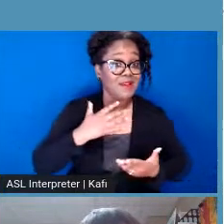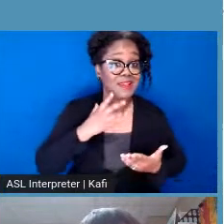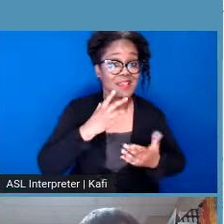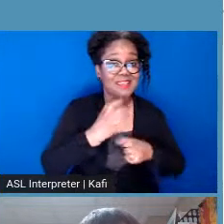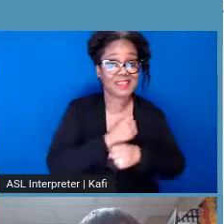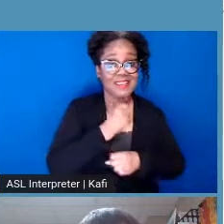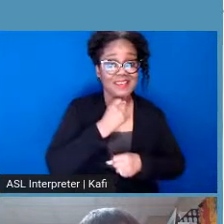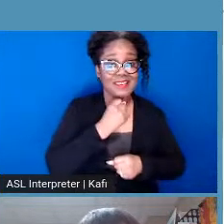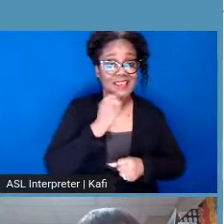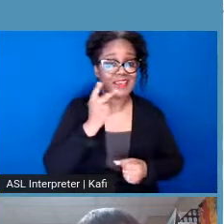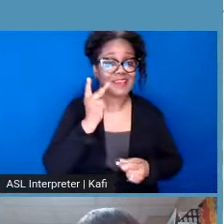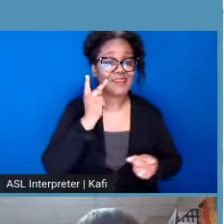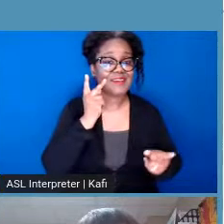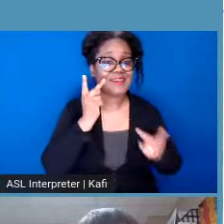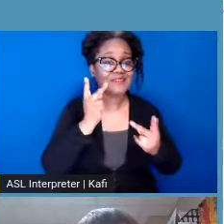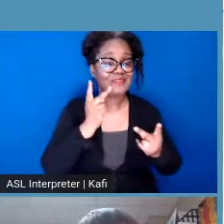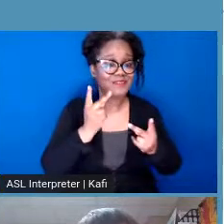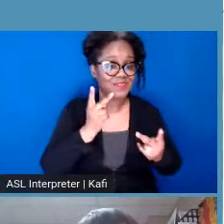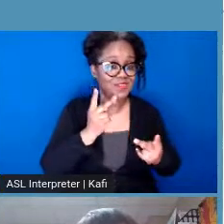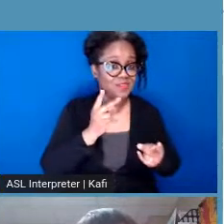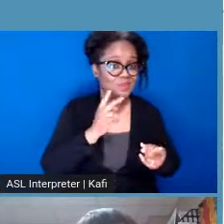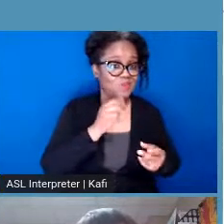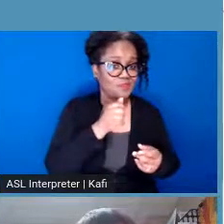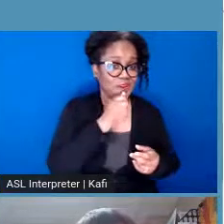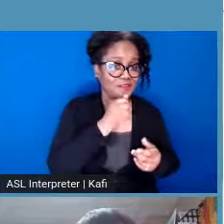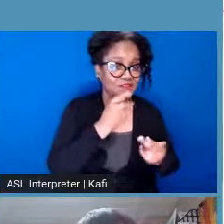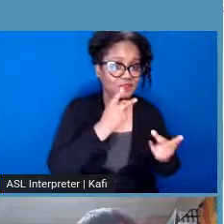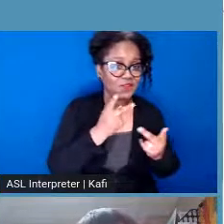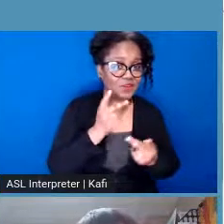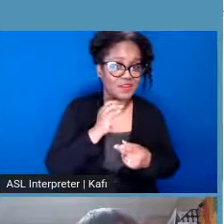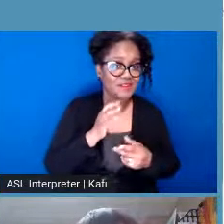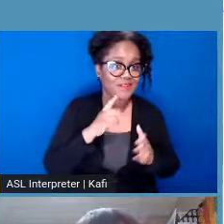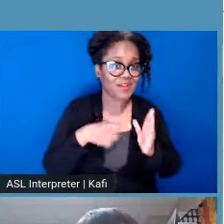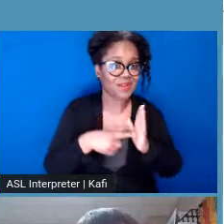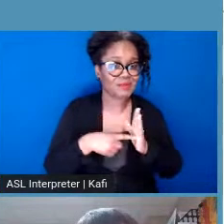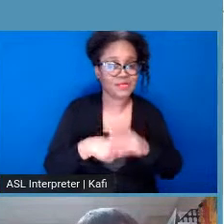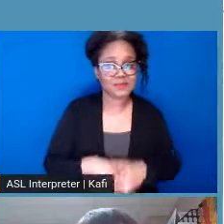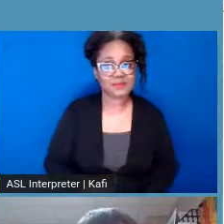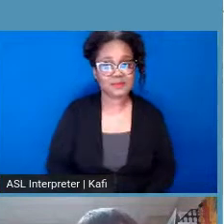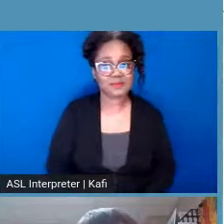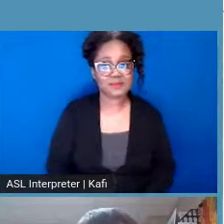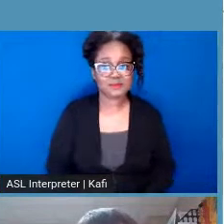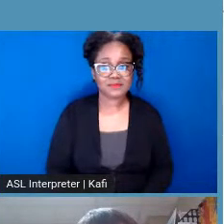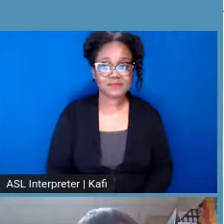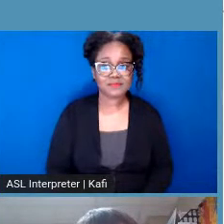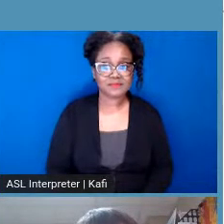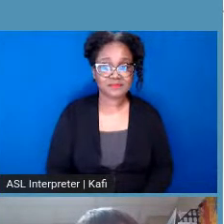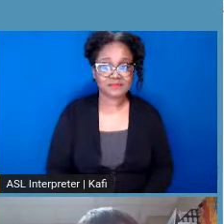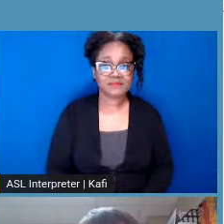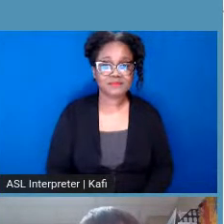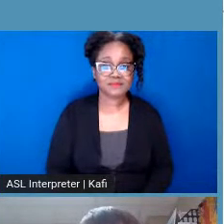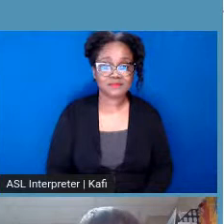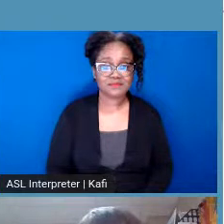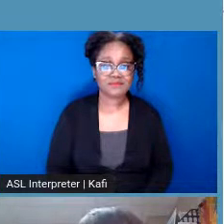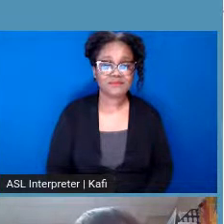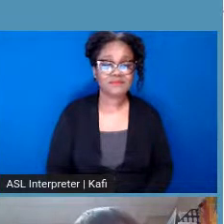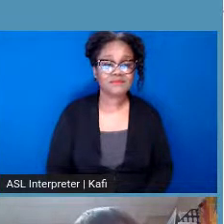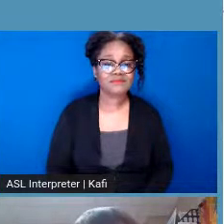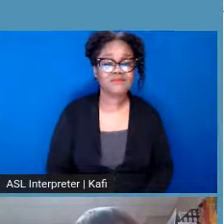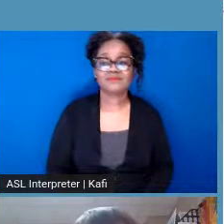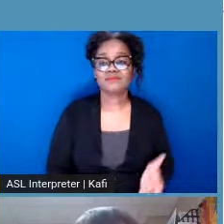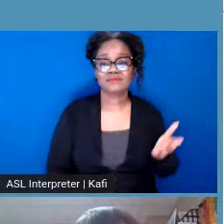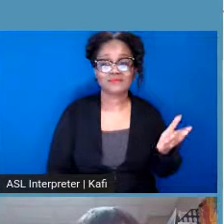our 6 current exhibitions. A short while later, I encouraged people to come in and